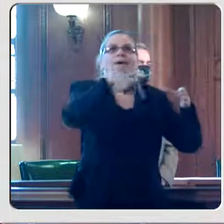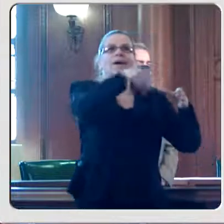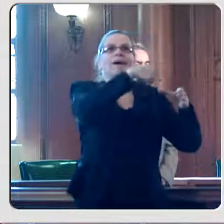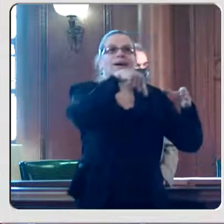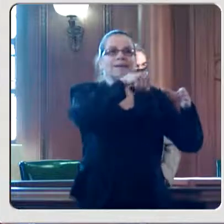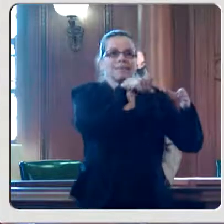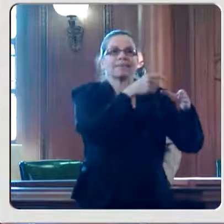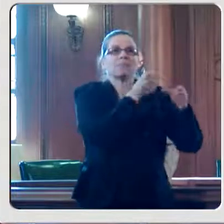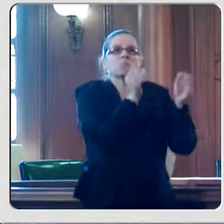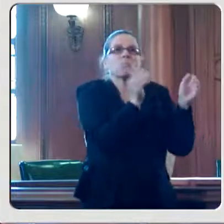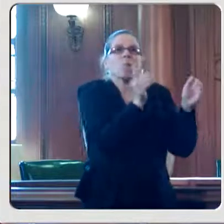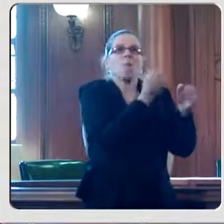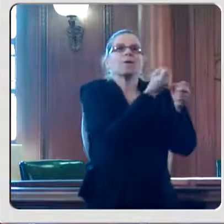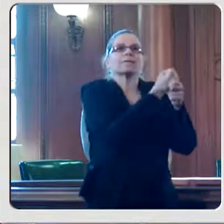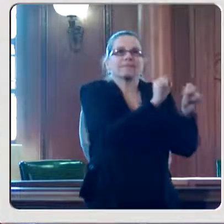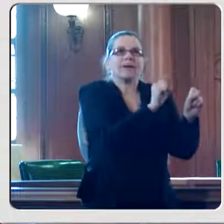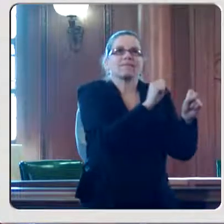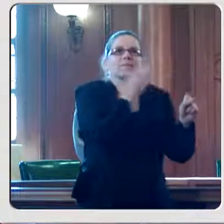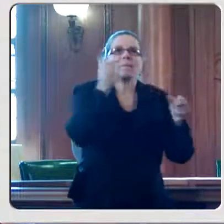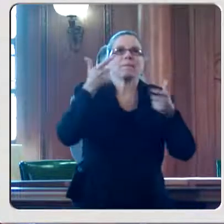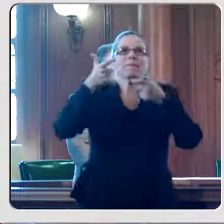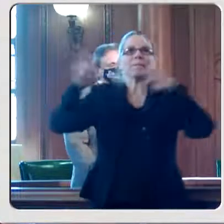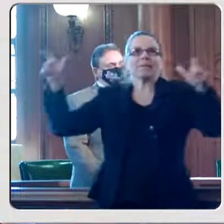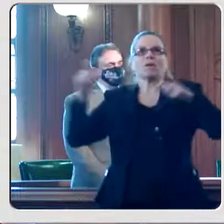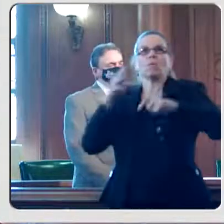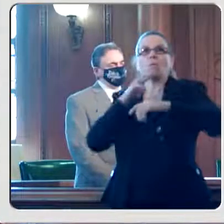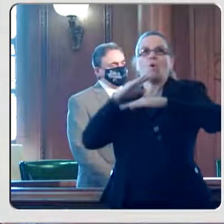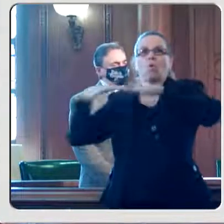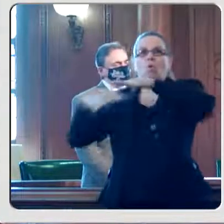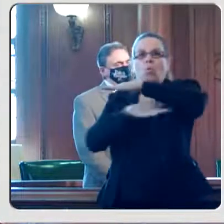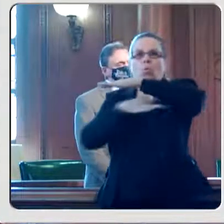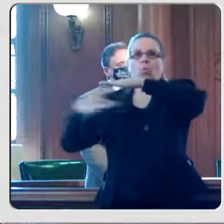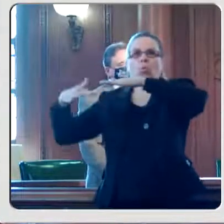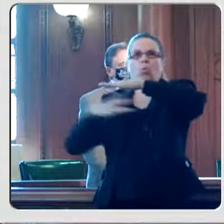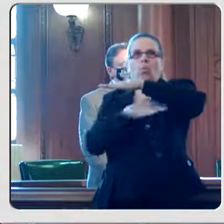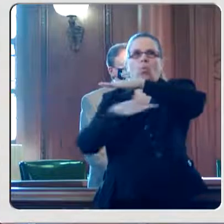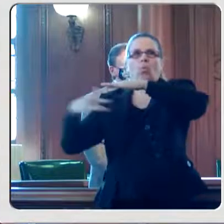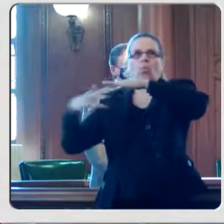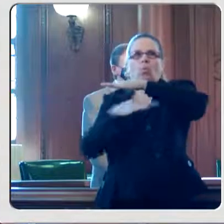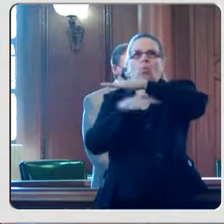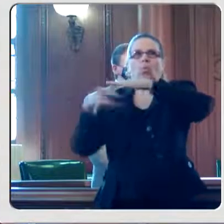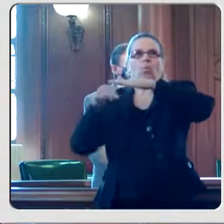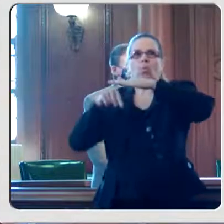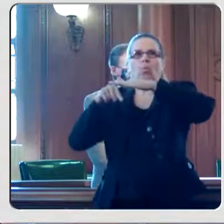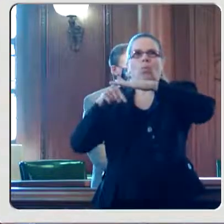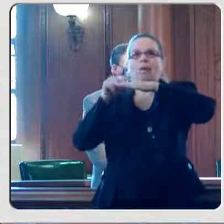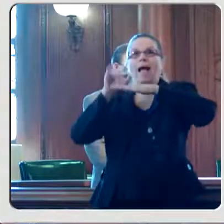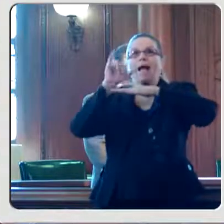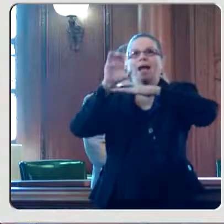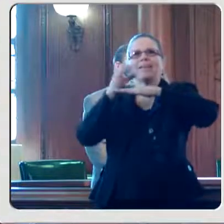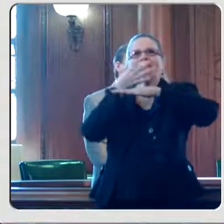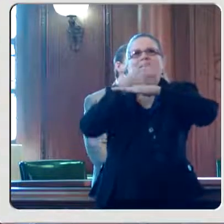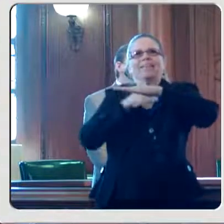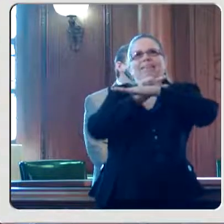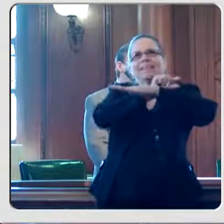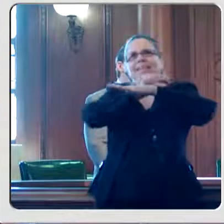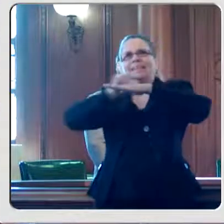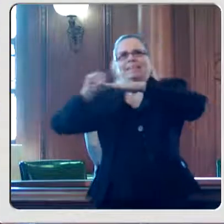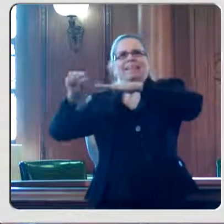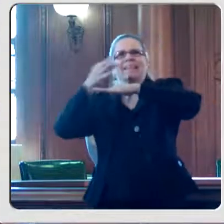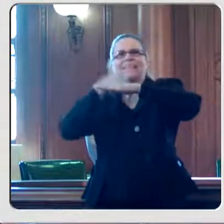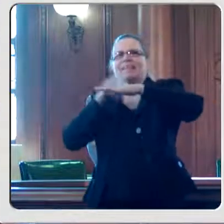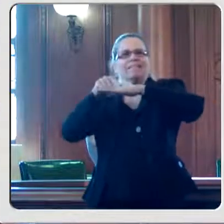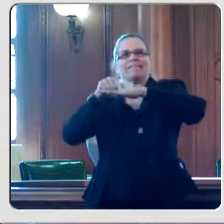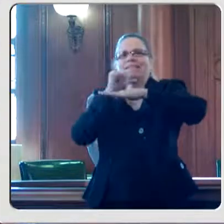that constantly erodes the underside of the ice, keeping it very thin. For residents that live along and abut